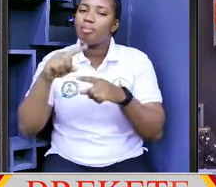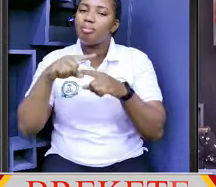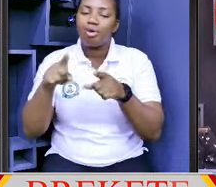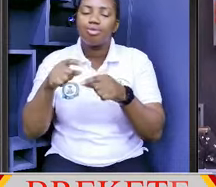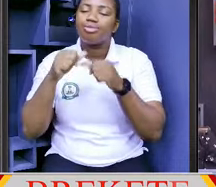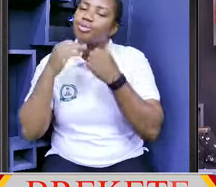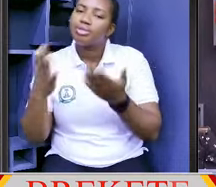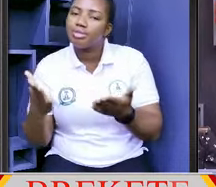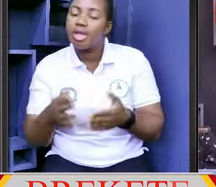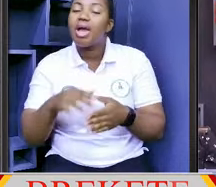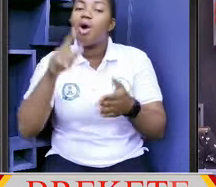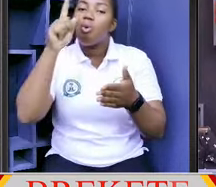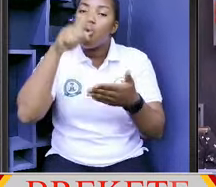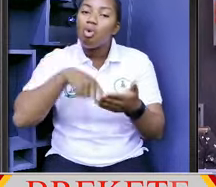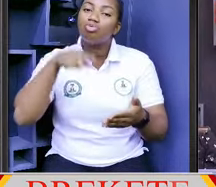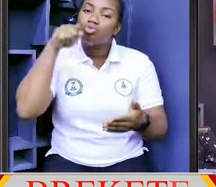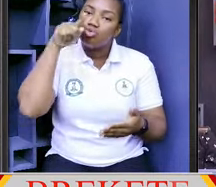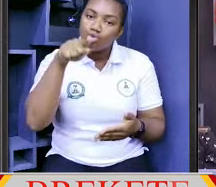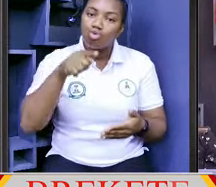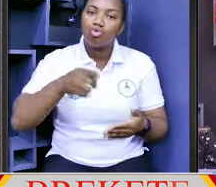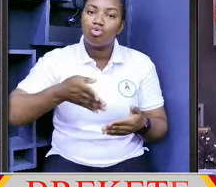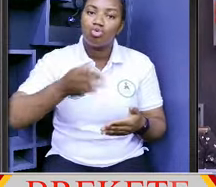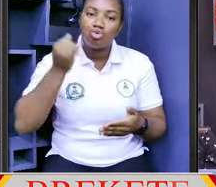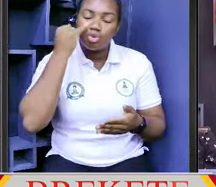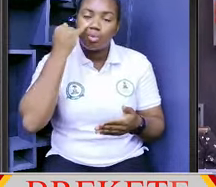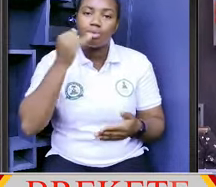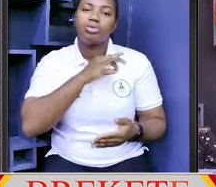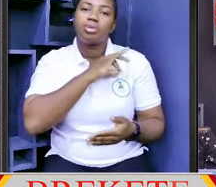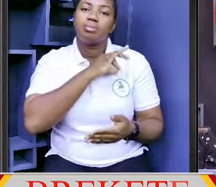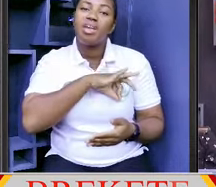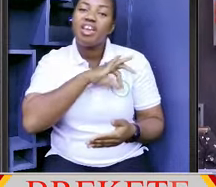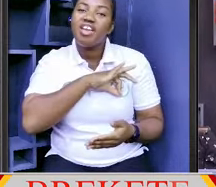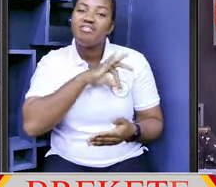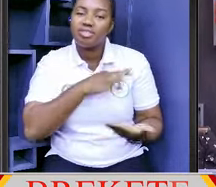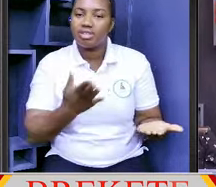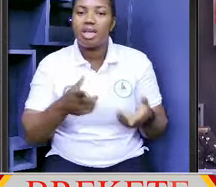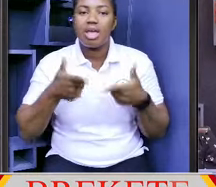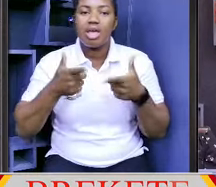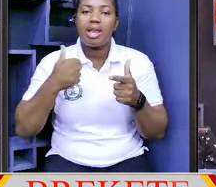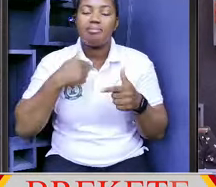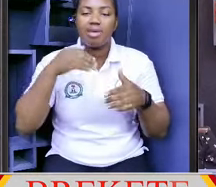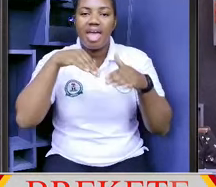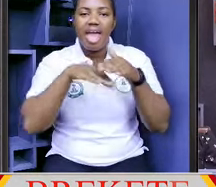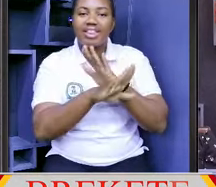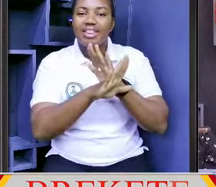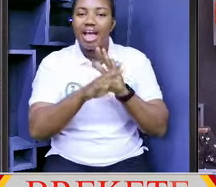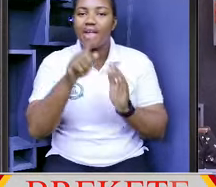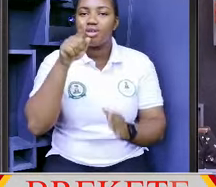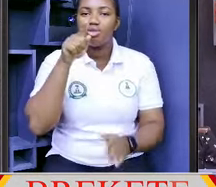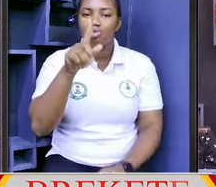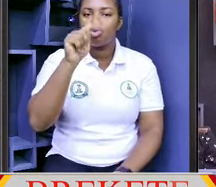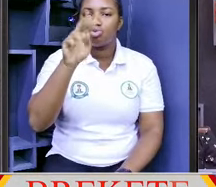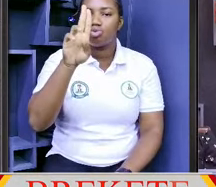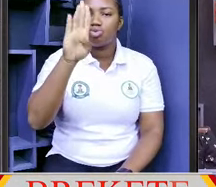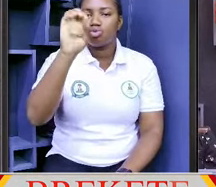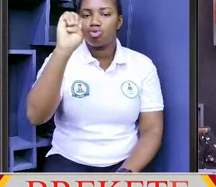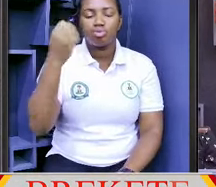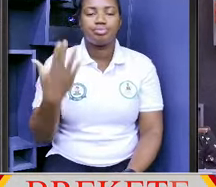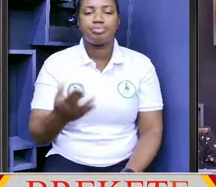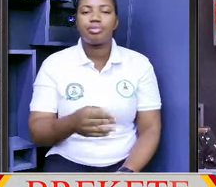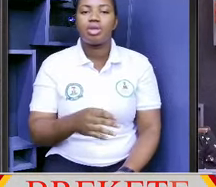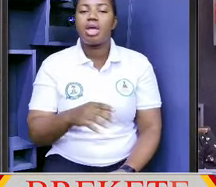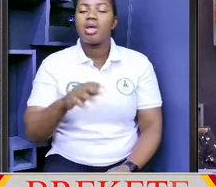you deserve. Now, make her enter social media, make her enter YouTube. Ekaite Basi, he said, nothing the